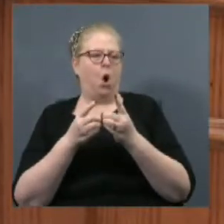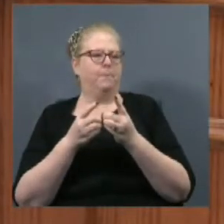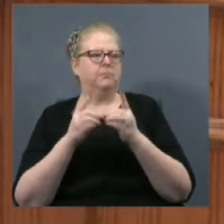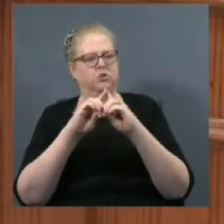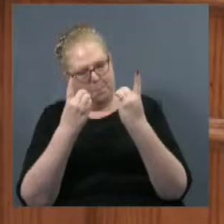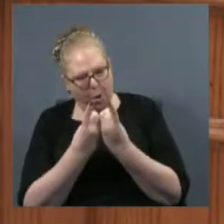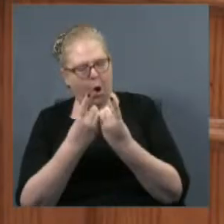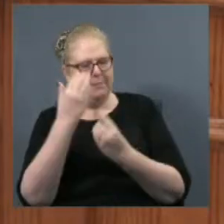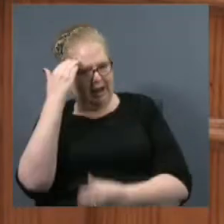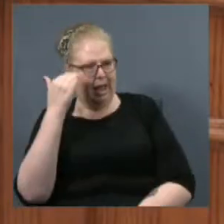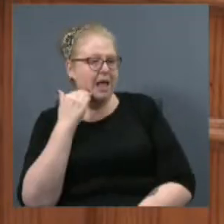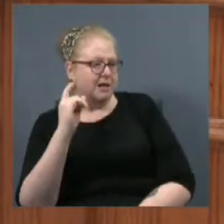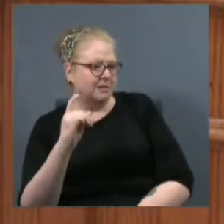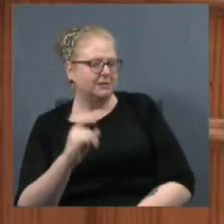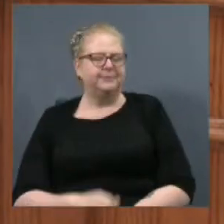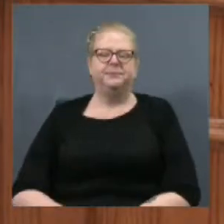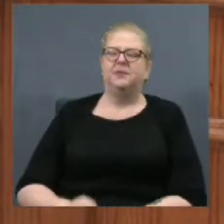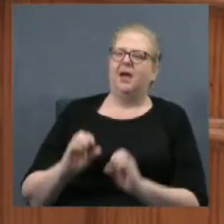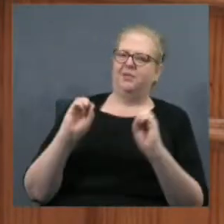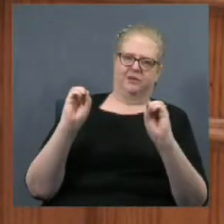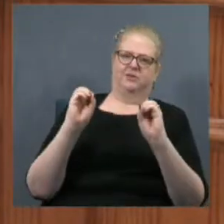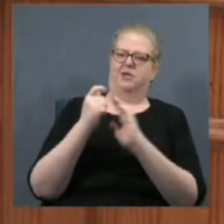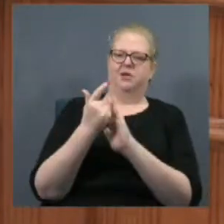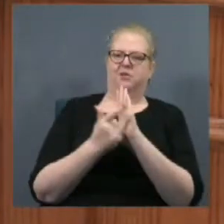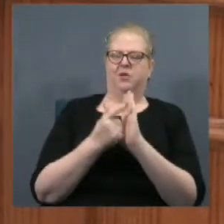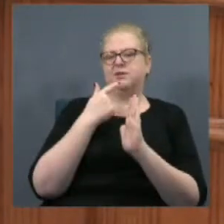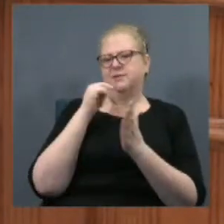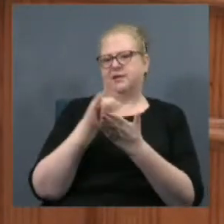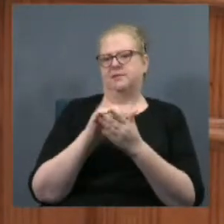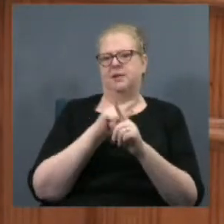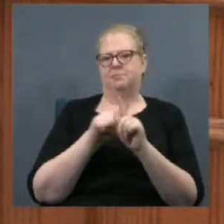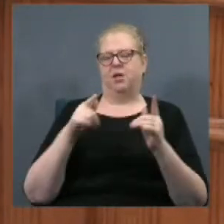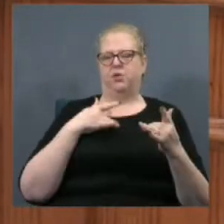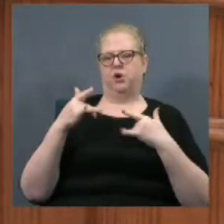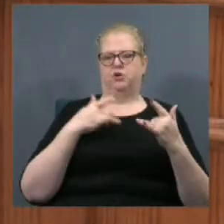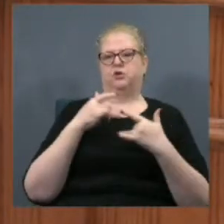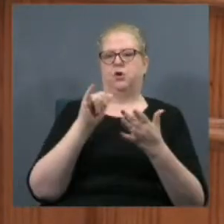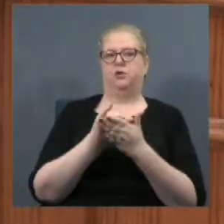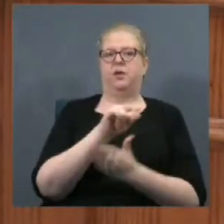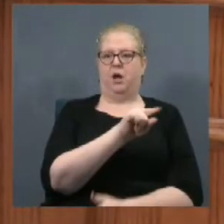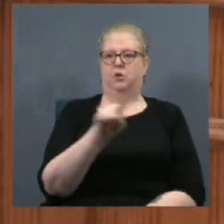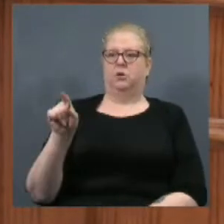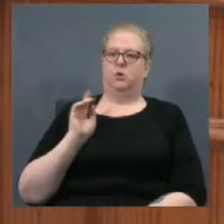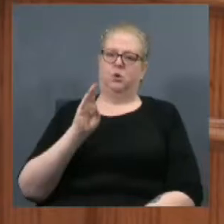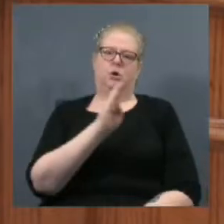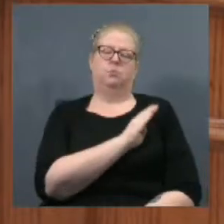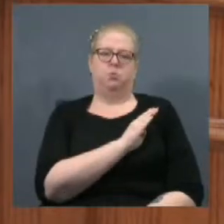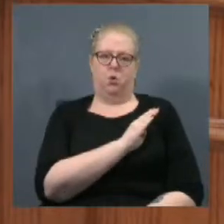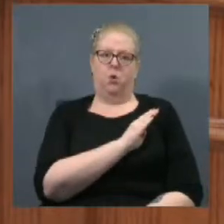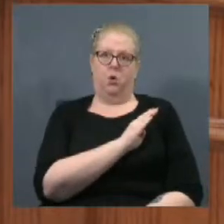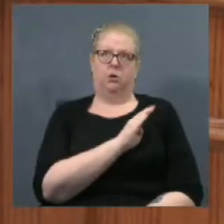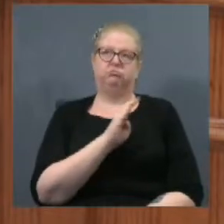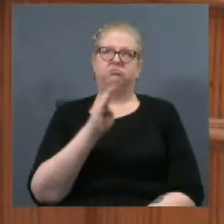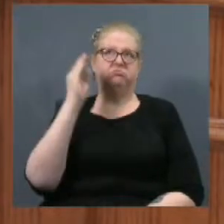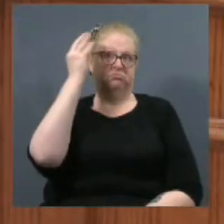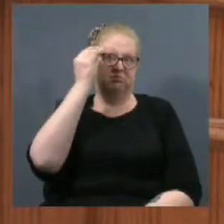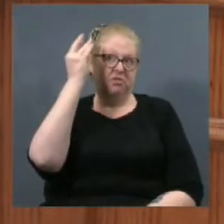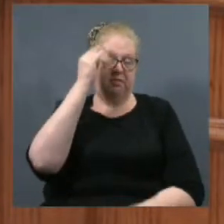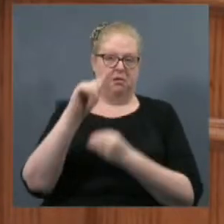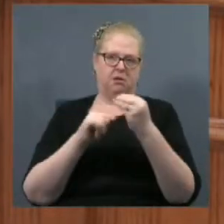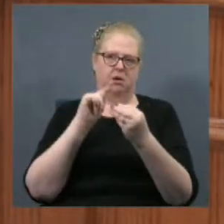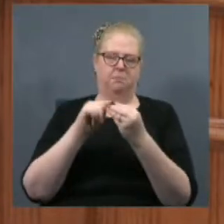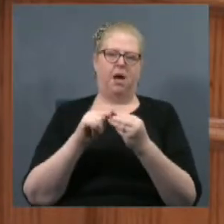I think that the concern that the board needs to have is that a city of